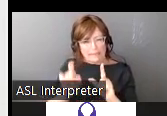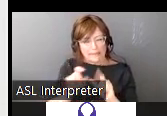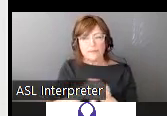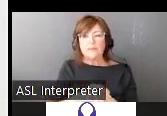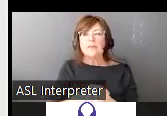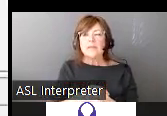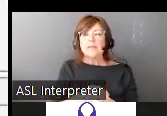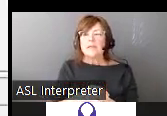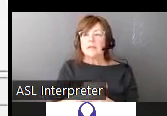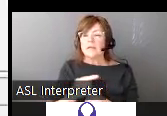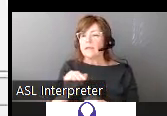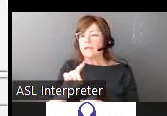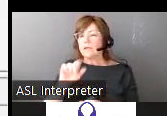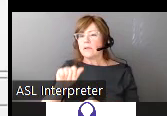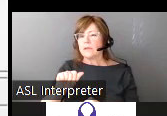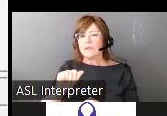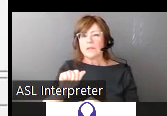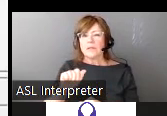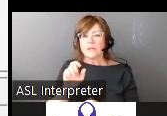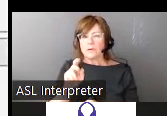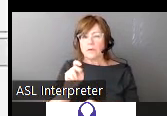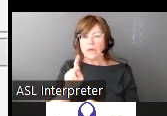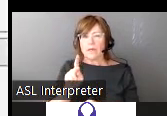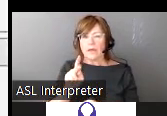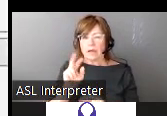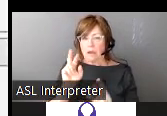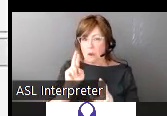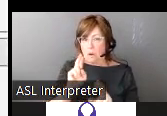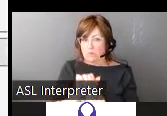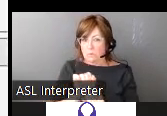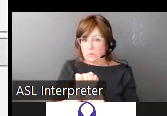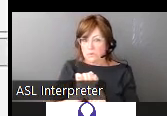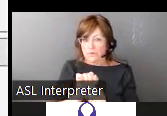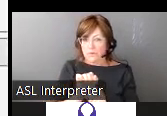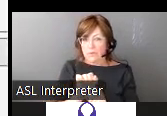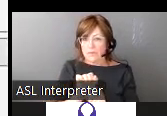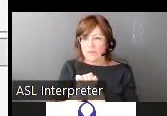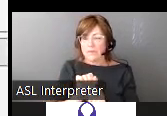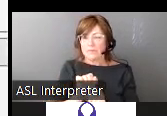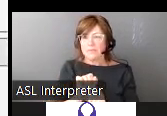I think this, okay, there, hopefully this is,